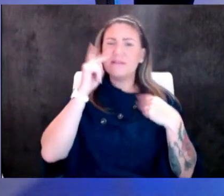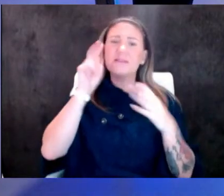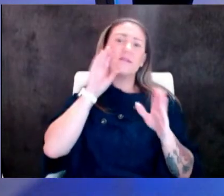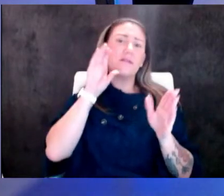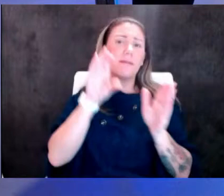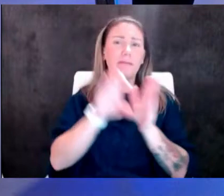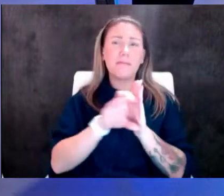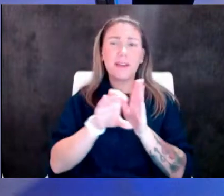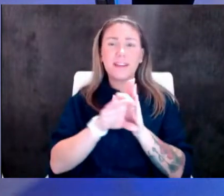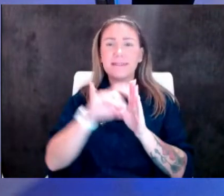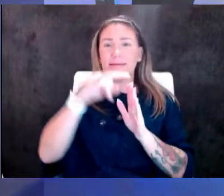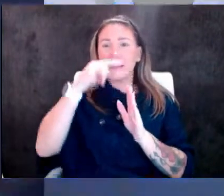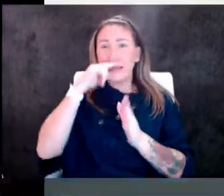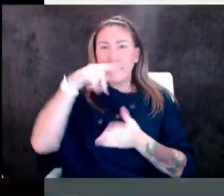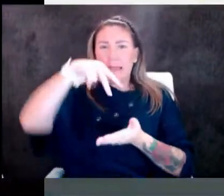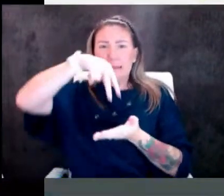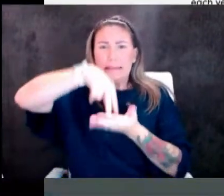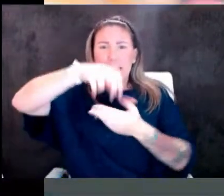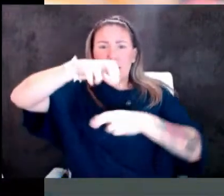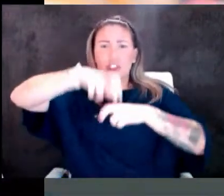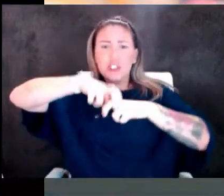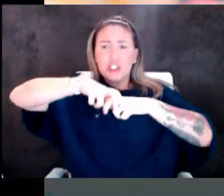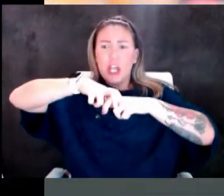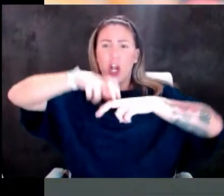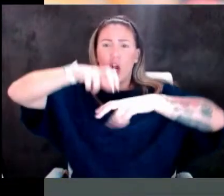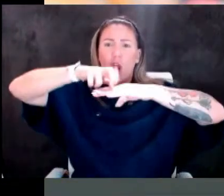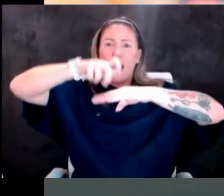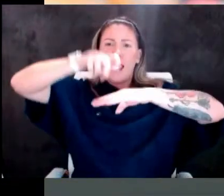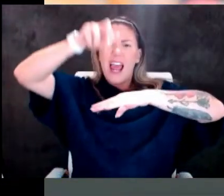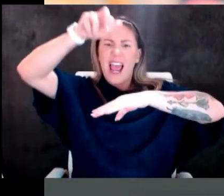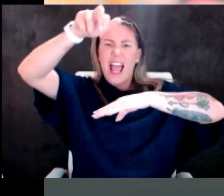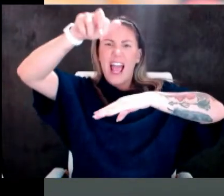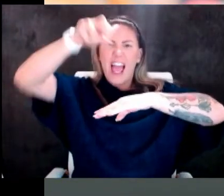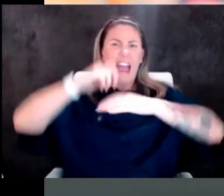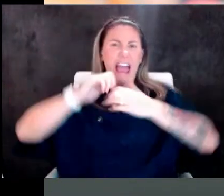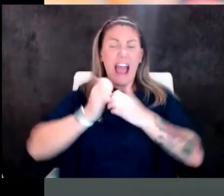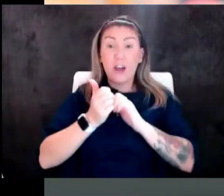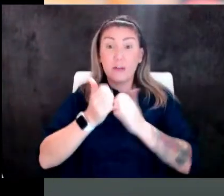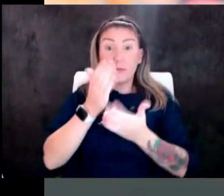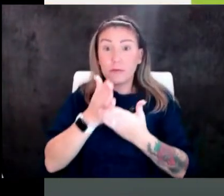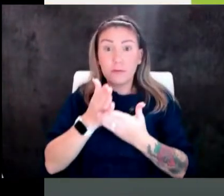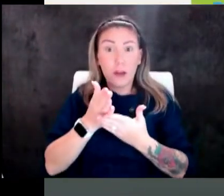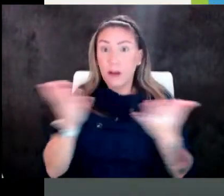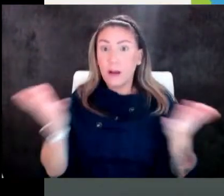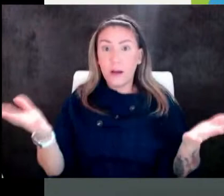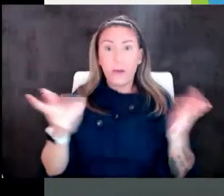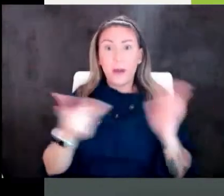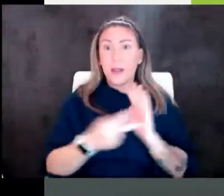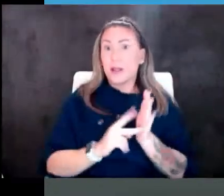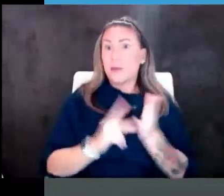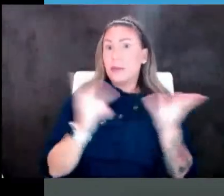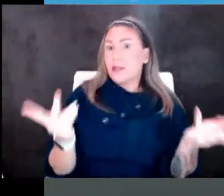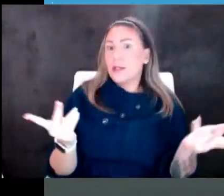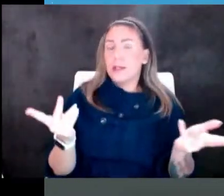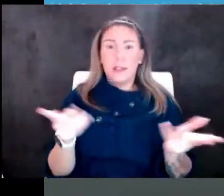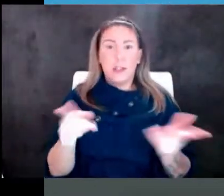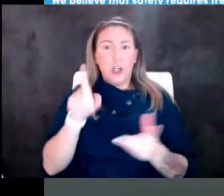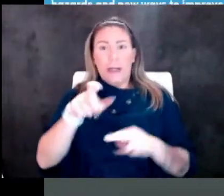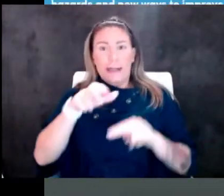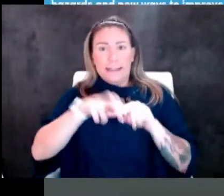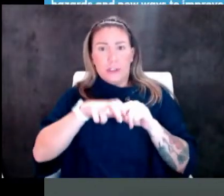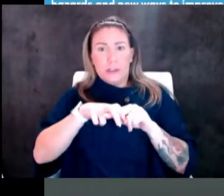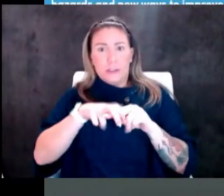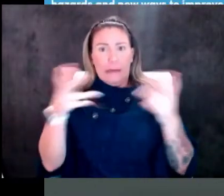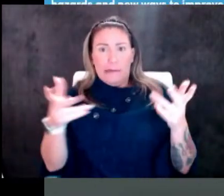standing on a chair climbing. That's exactly what our problem is. How do you prevent that one? Because, people do need places to sit. Yeah, it's a good question. I think